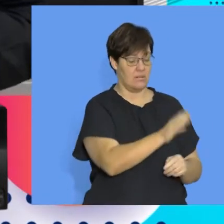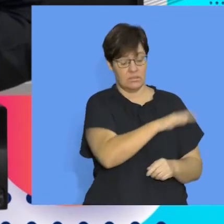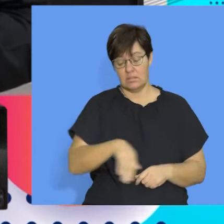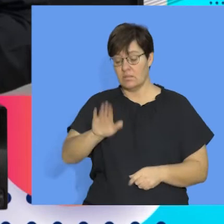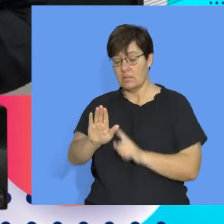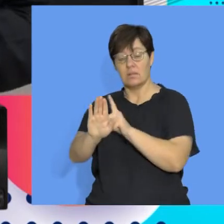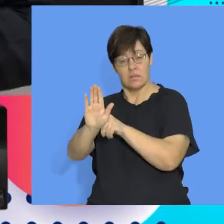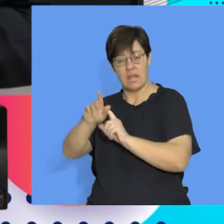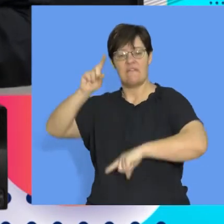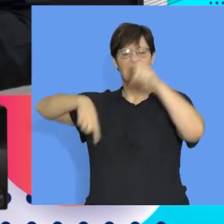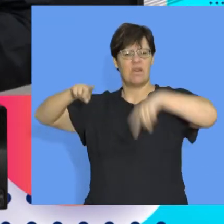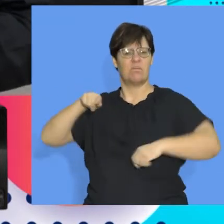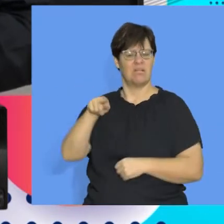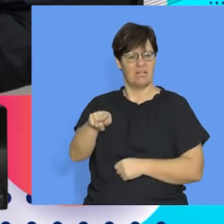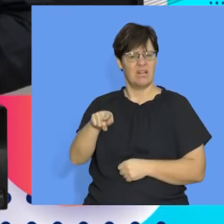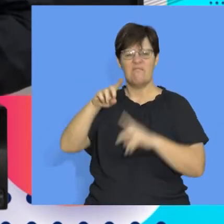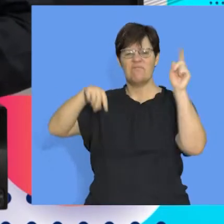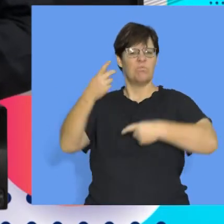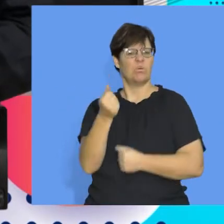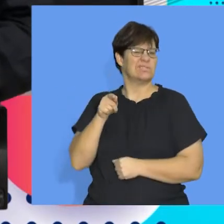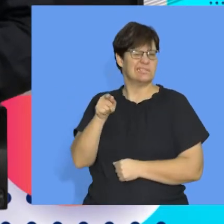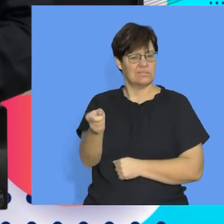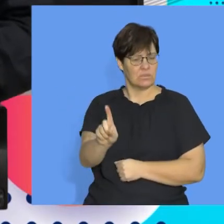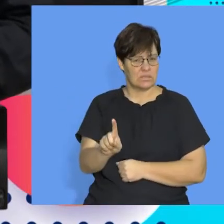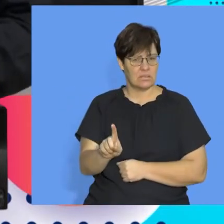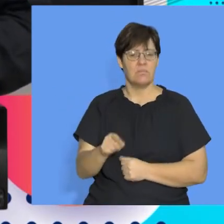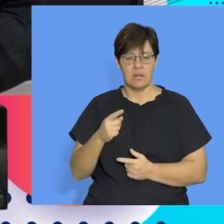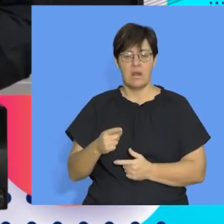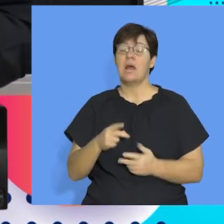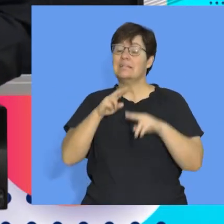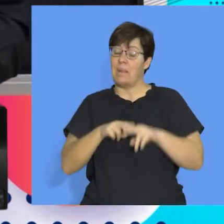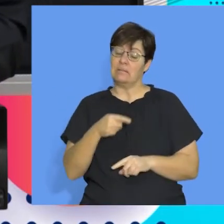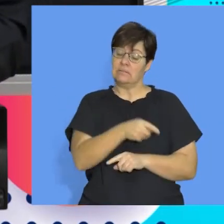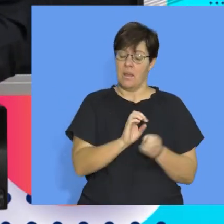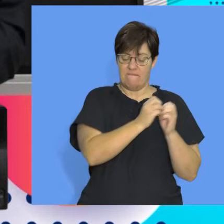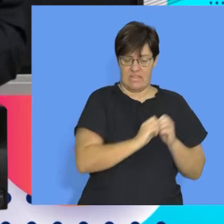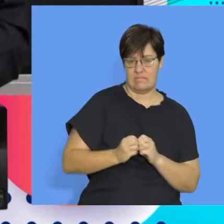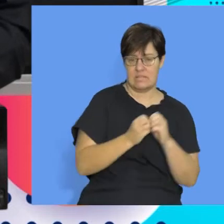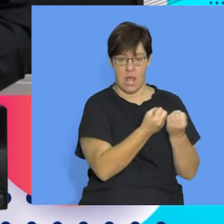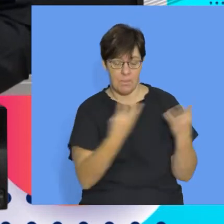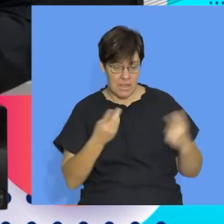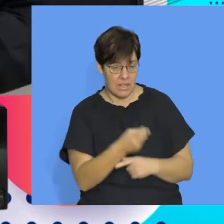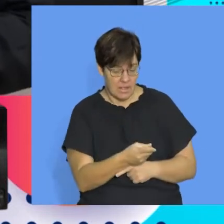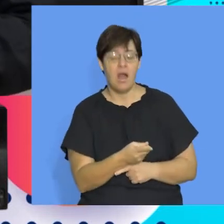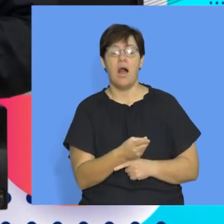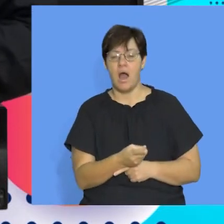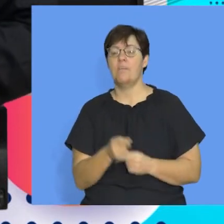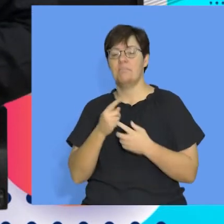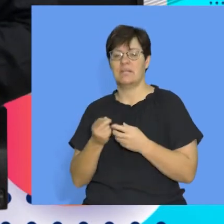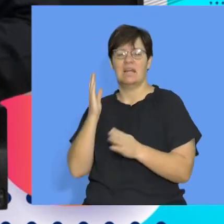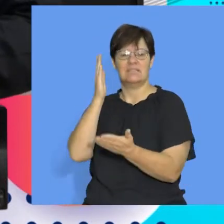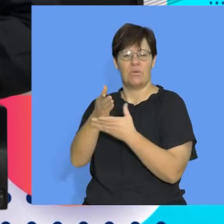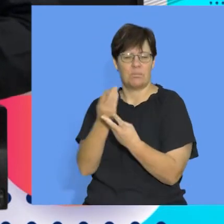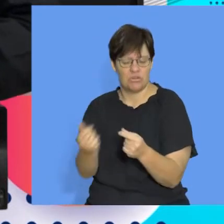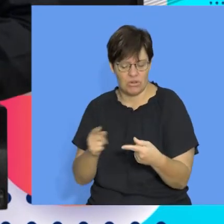variable cost. What are your variable costs? Those that vary with the levels of production, and that would now be your direct